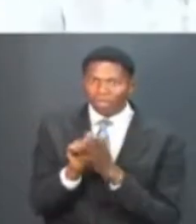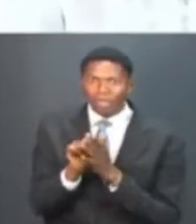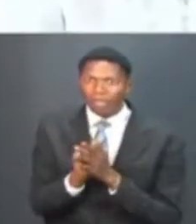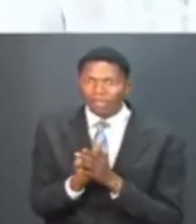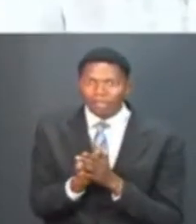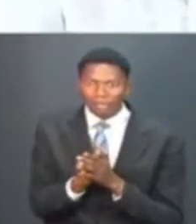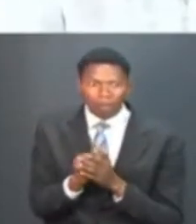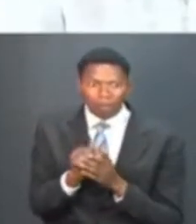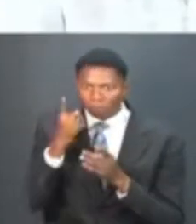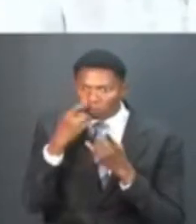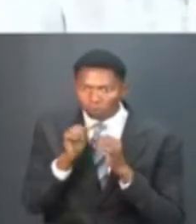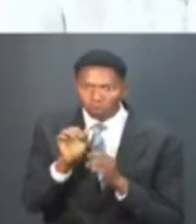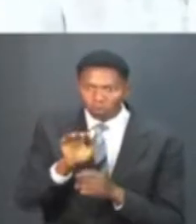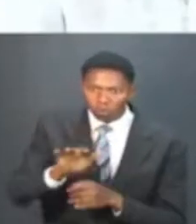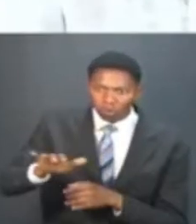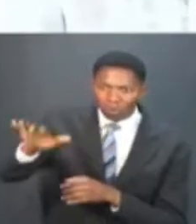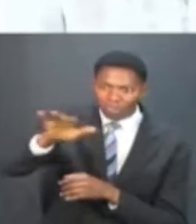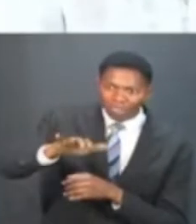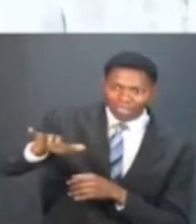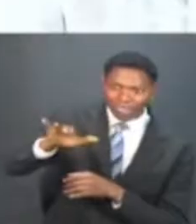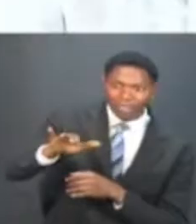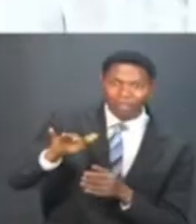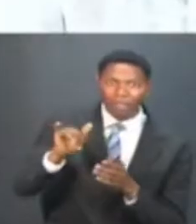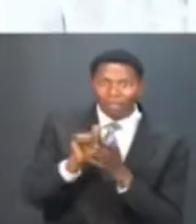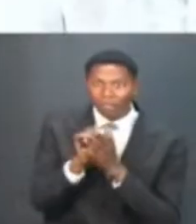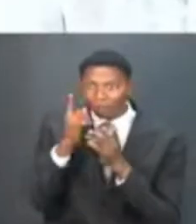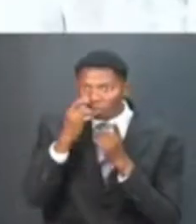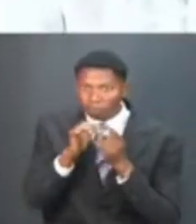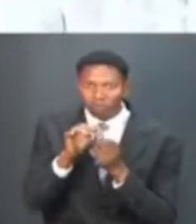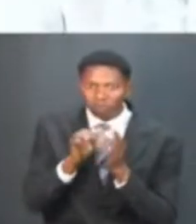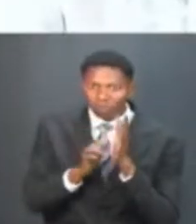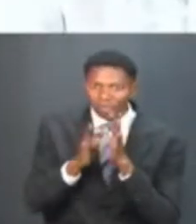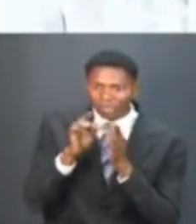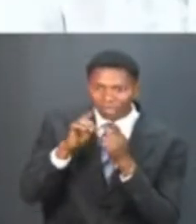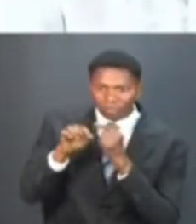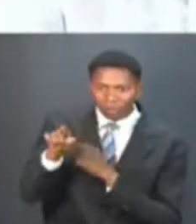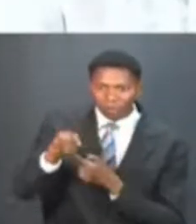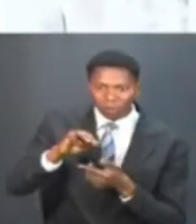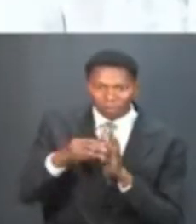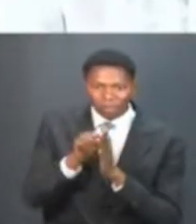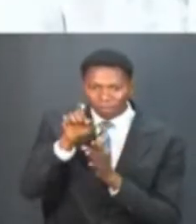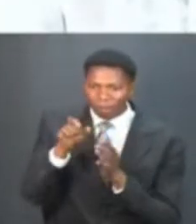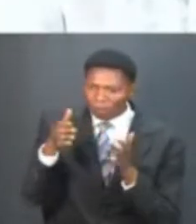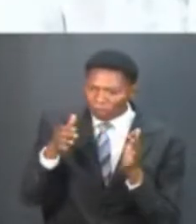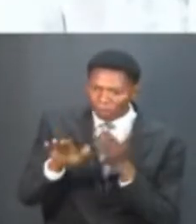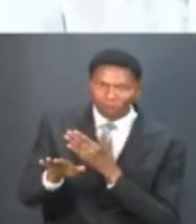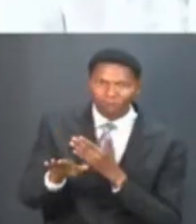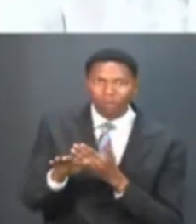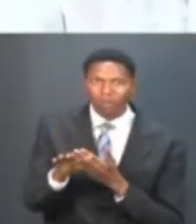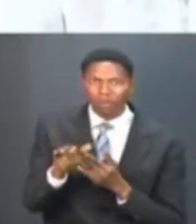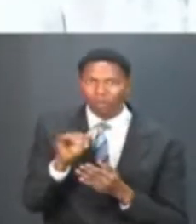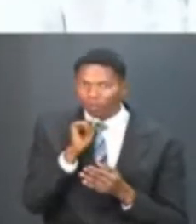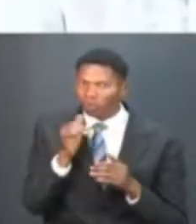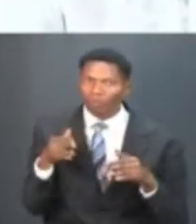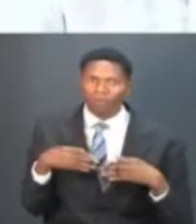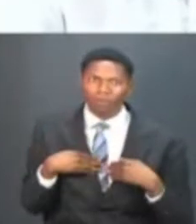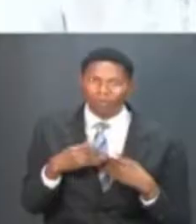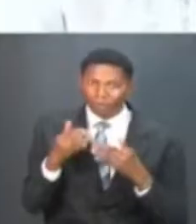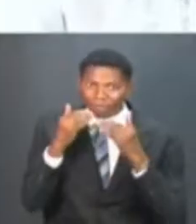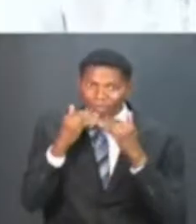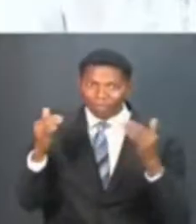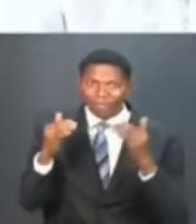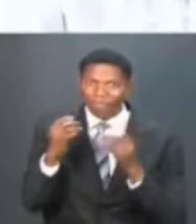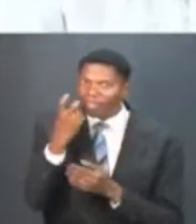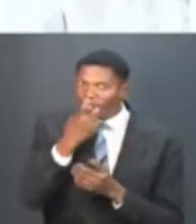you are located, diagnosis of a particular cancer to you means a death sentence. That is not acceptable. Thank you very much,